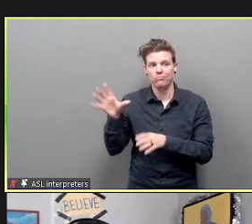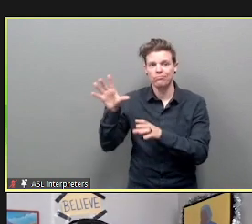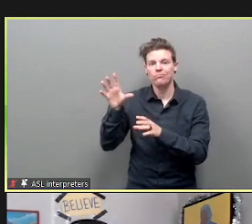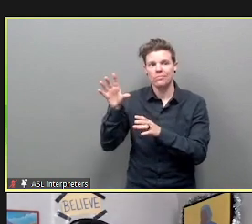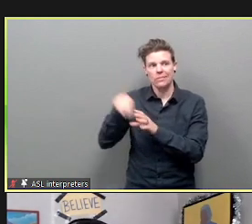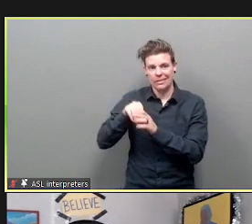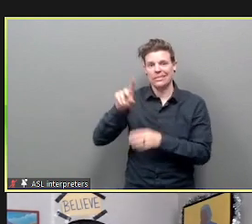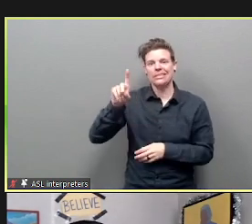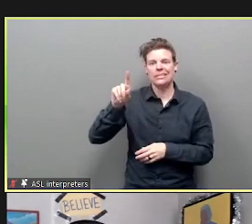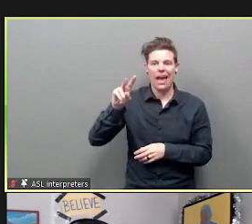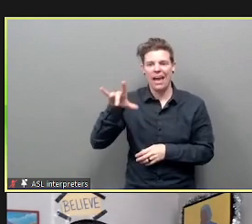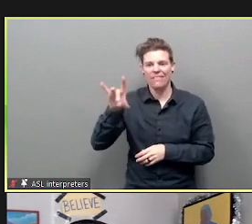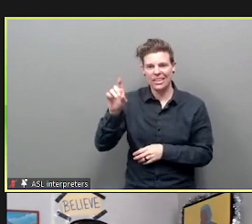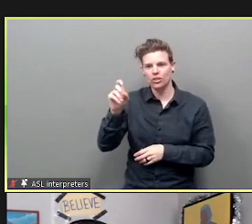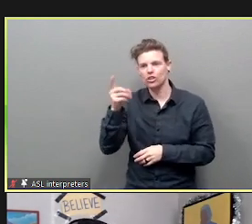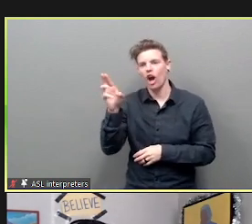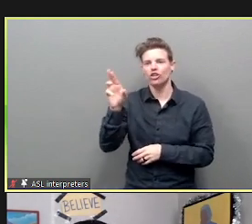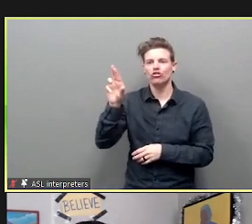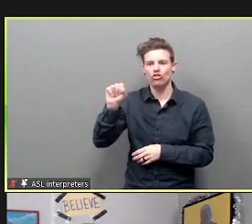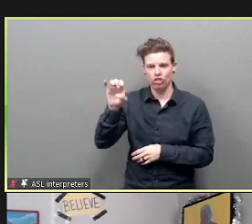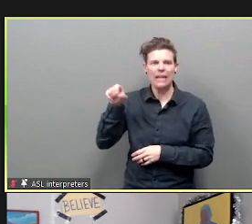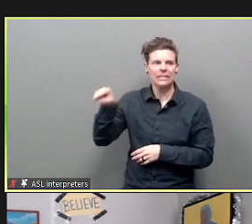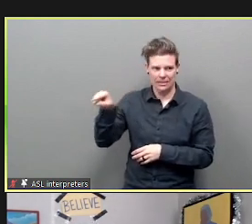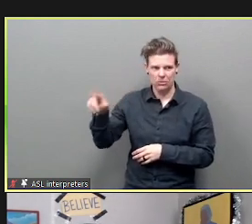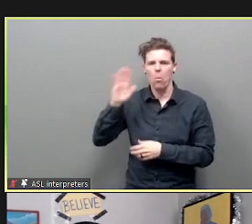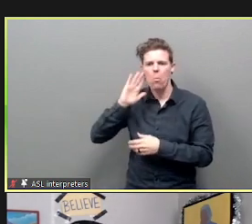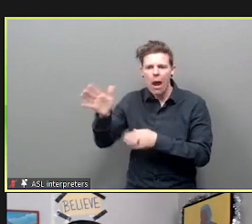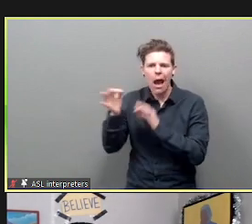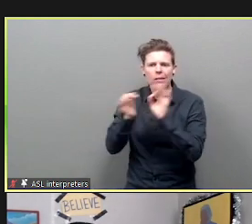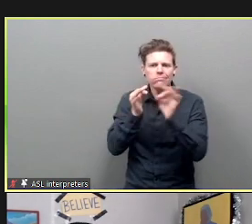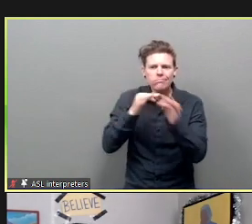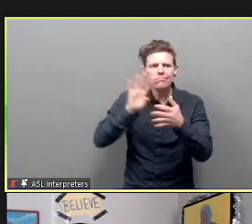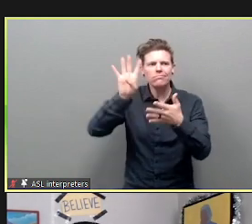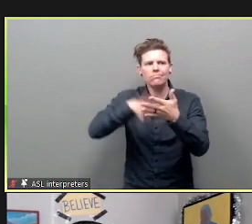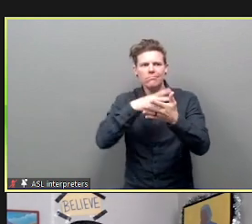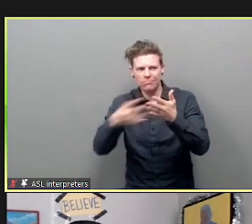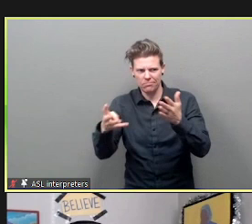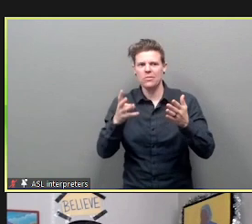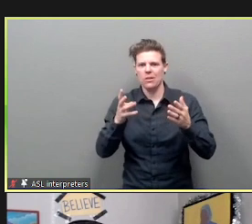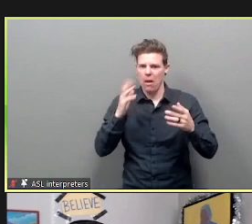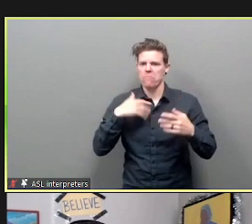this chart to have it all on one page. So let's say you get COVID